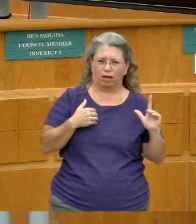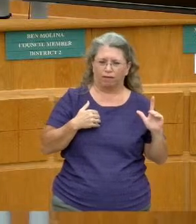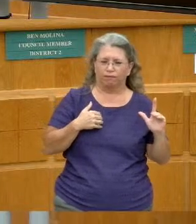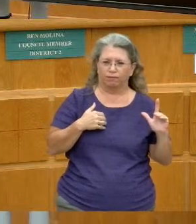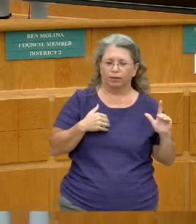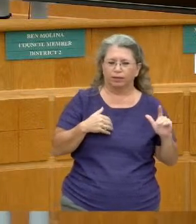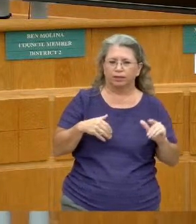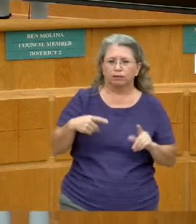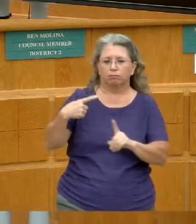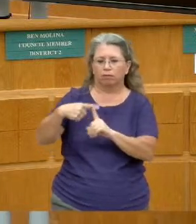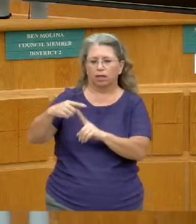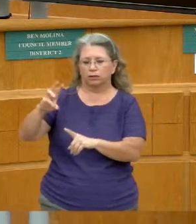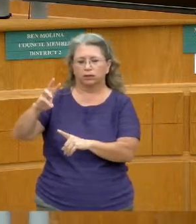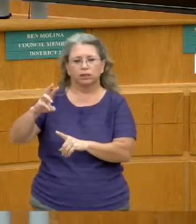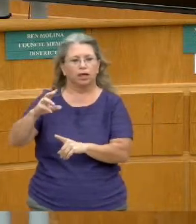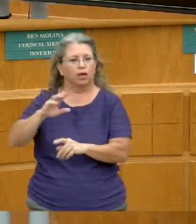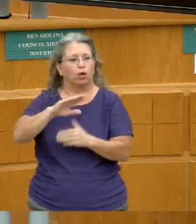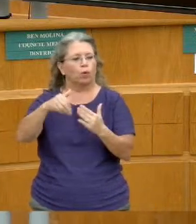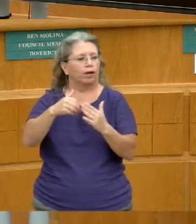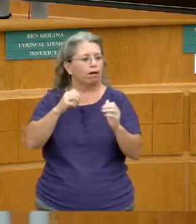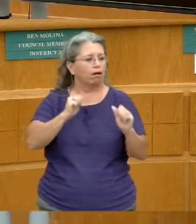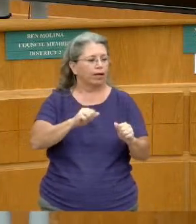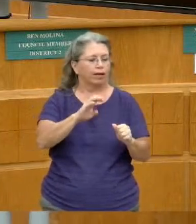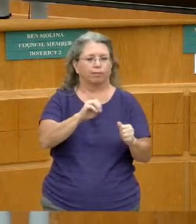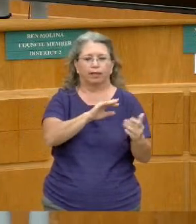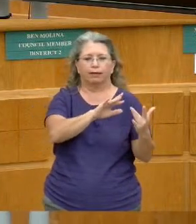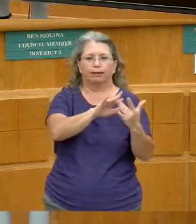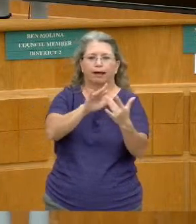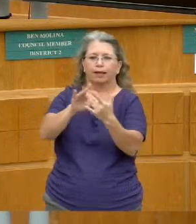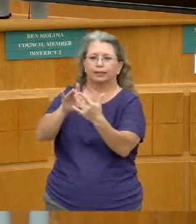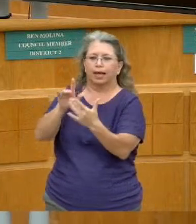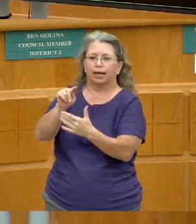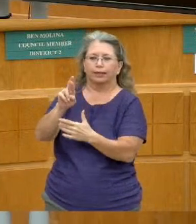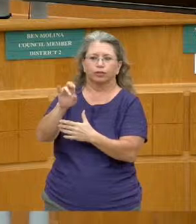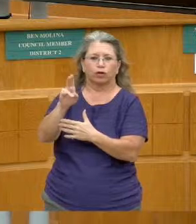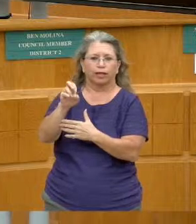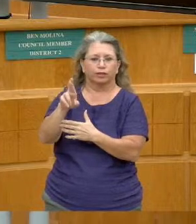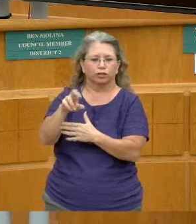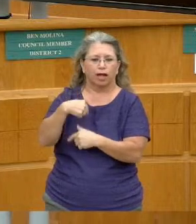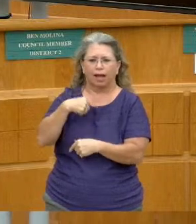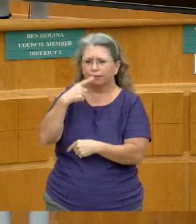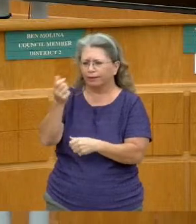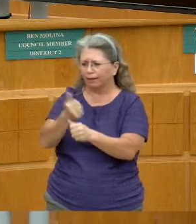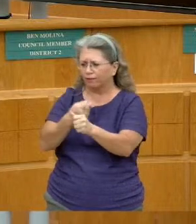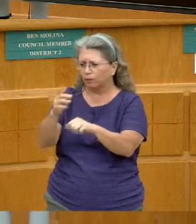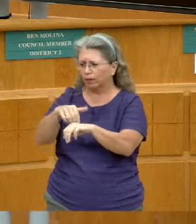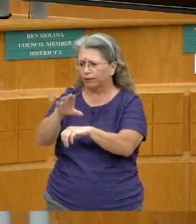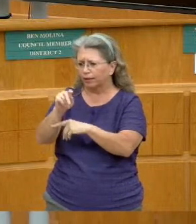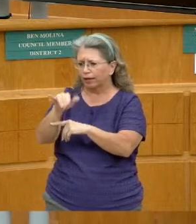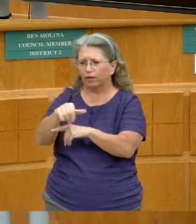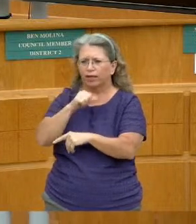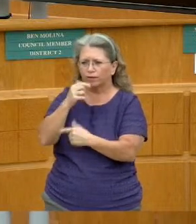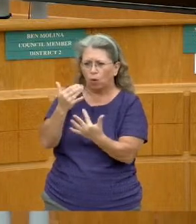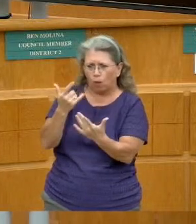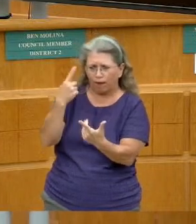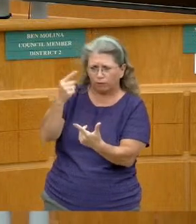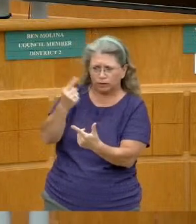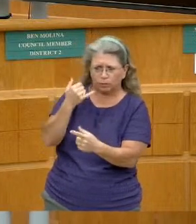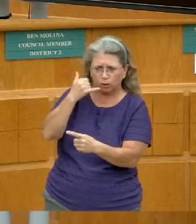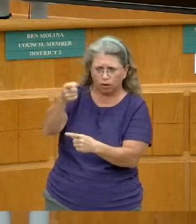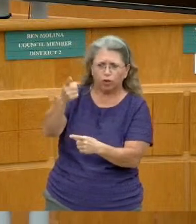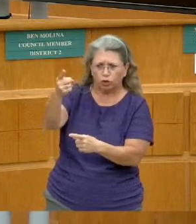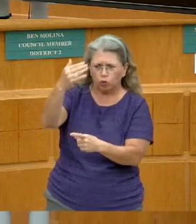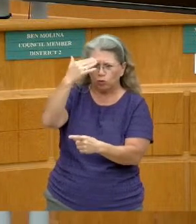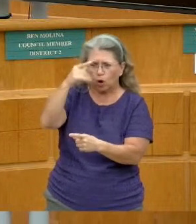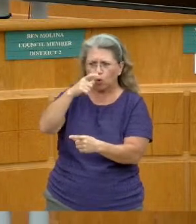we all can be contact tracers. I tell everybody at the county, don't wait for someone to call you. You know who you've